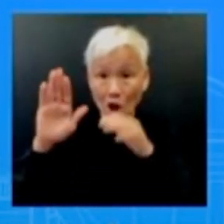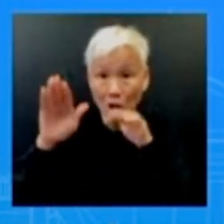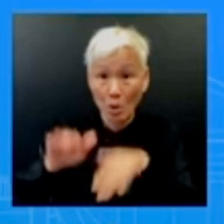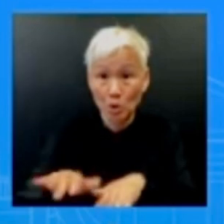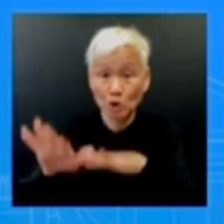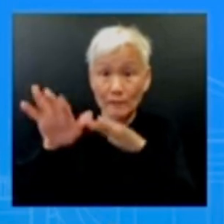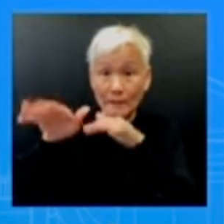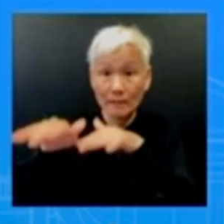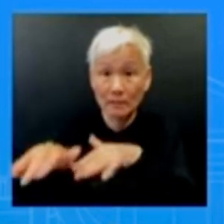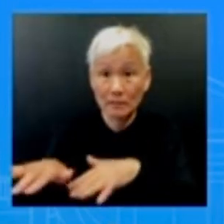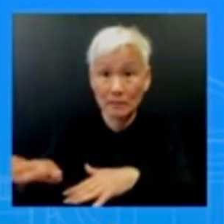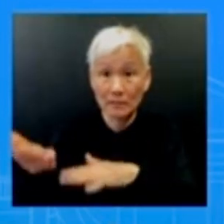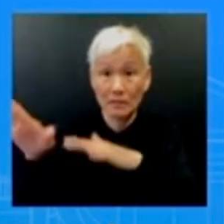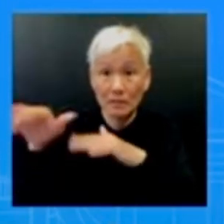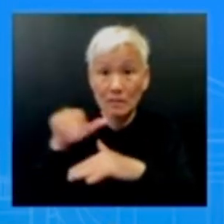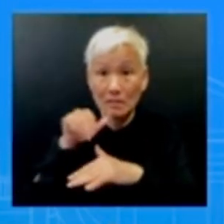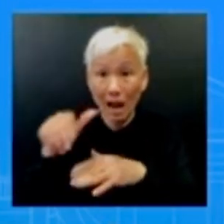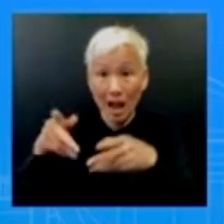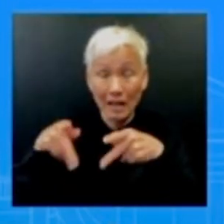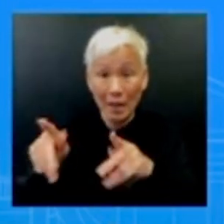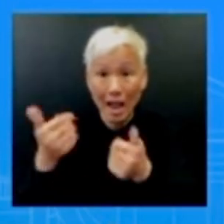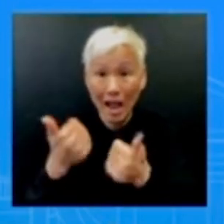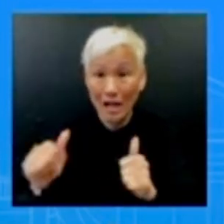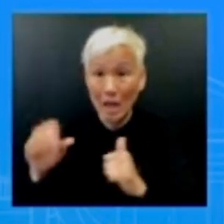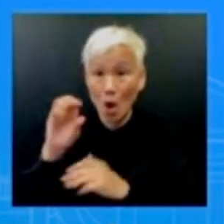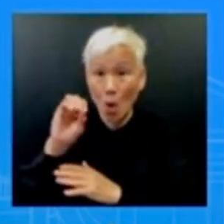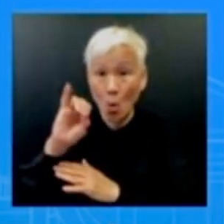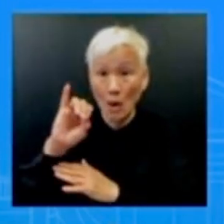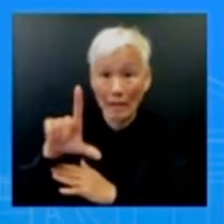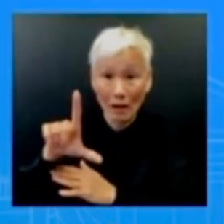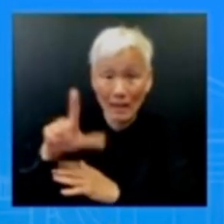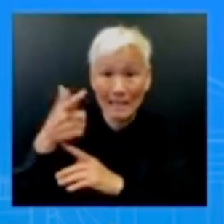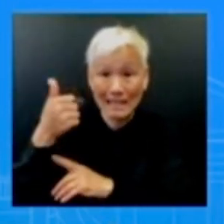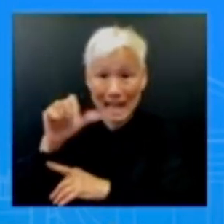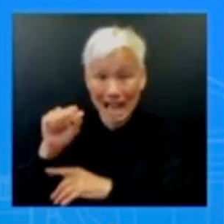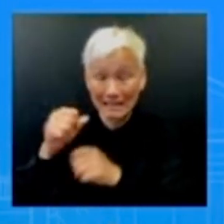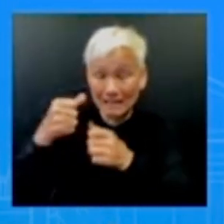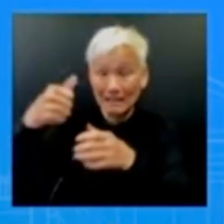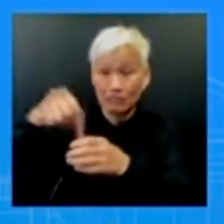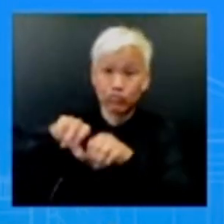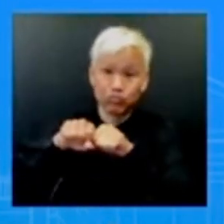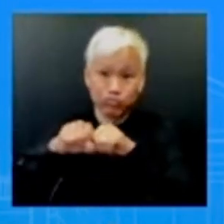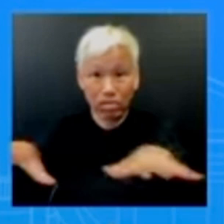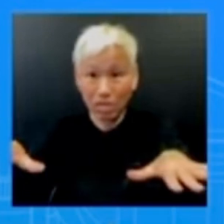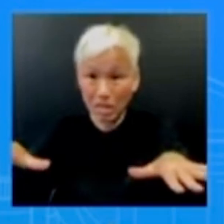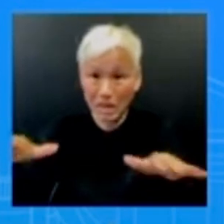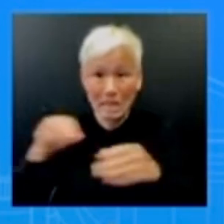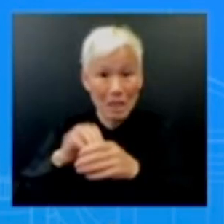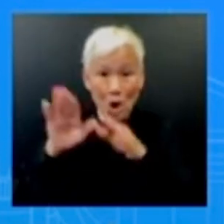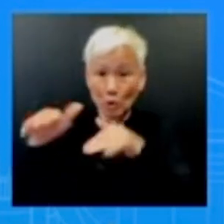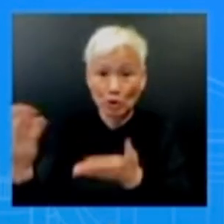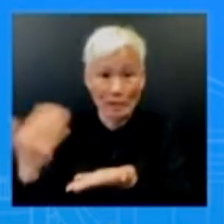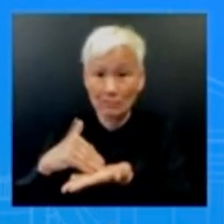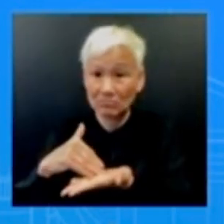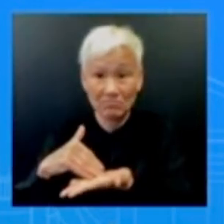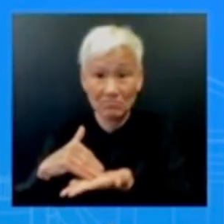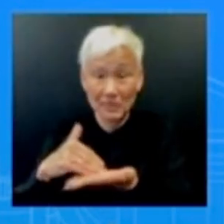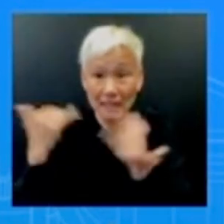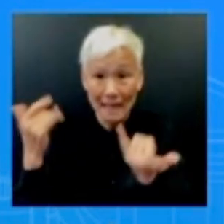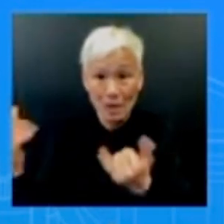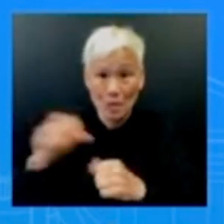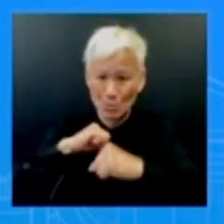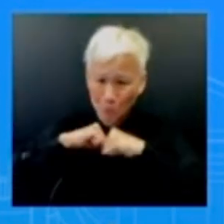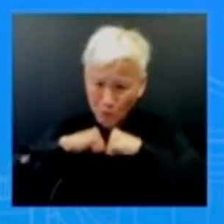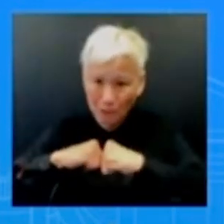And the Interior Department also announced it's preparing new regulations to protect 13 million acres in Alaska. And